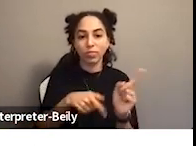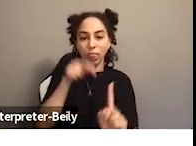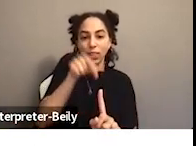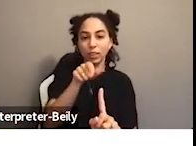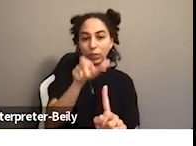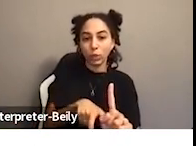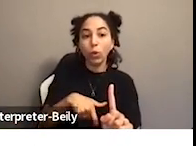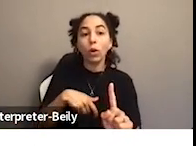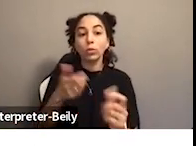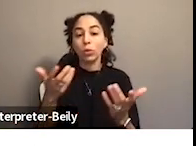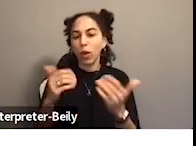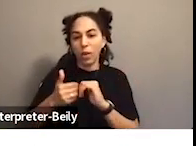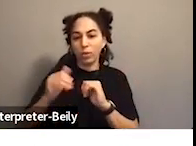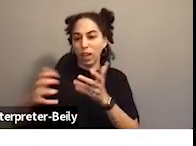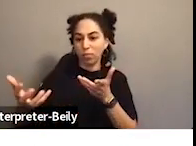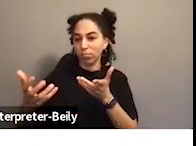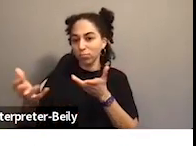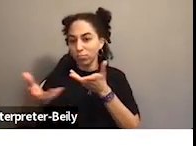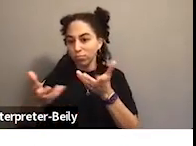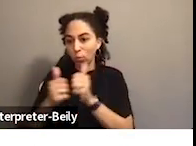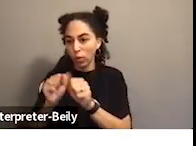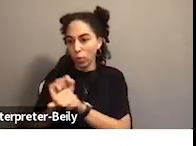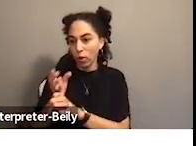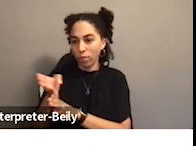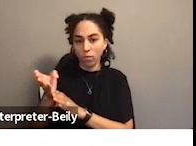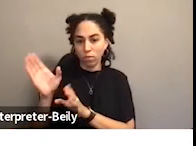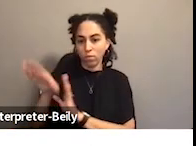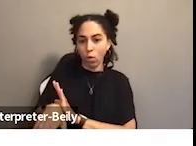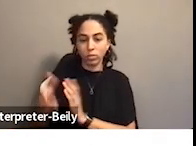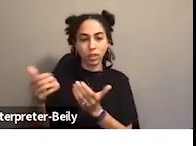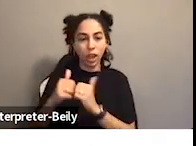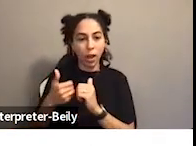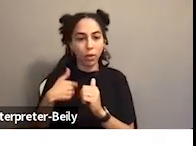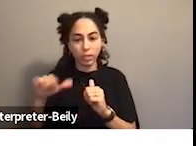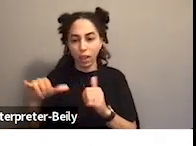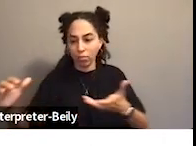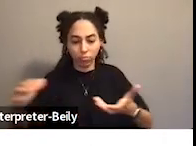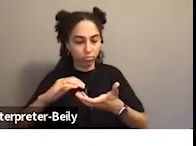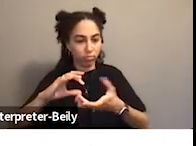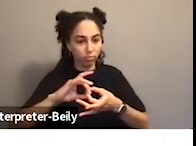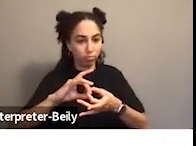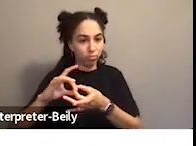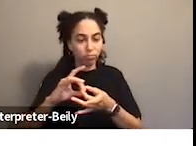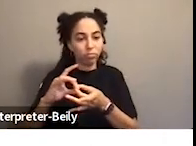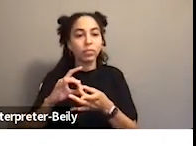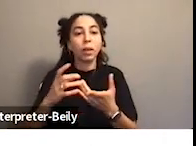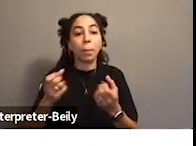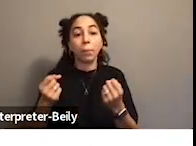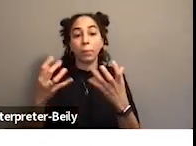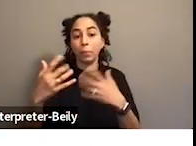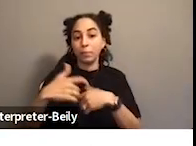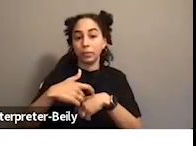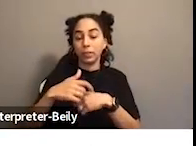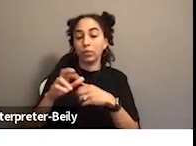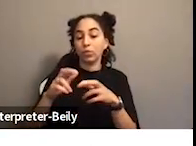And how does that fit into workforce? And how we've connected that to workforce is that many times by getting the